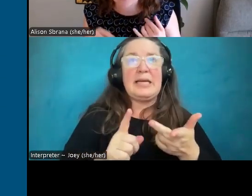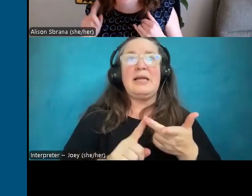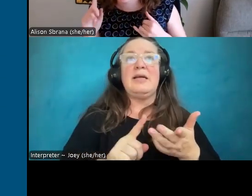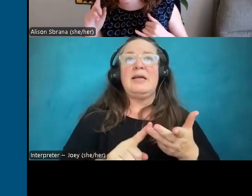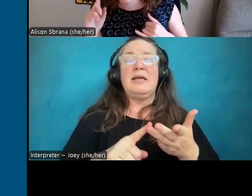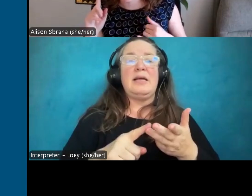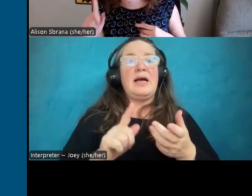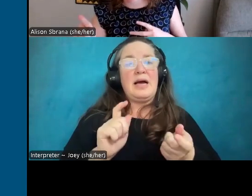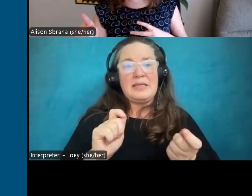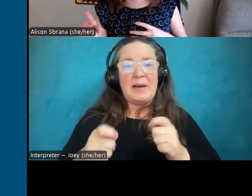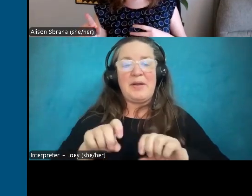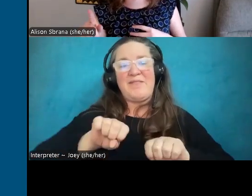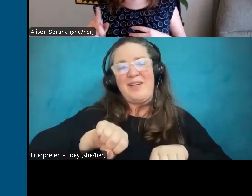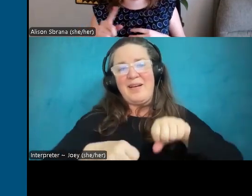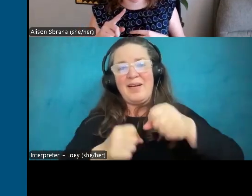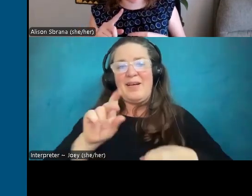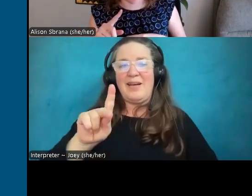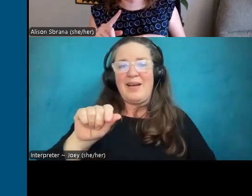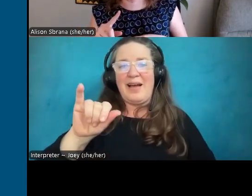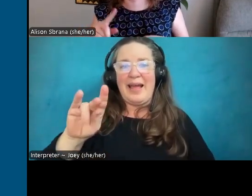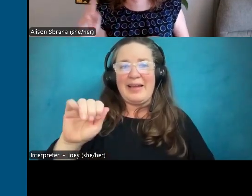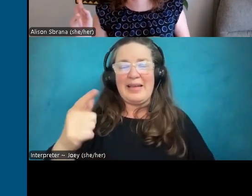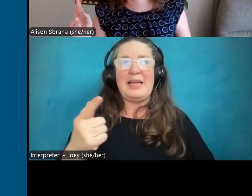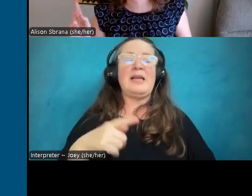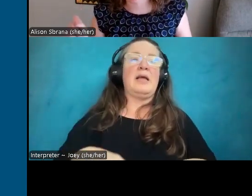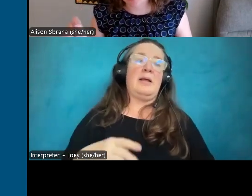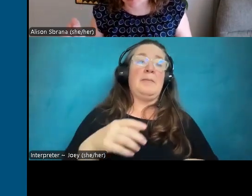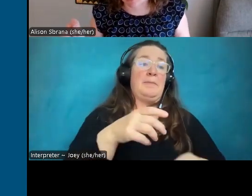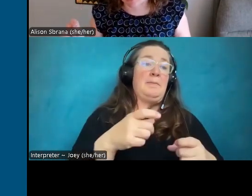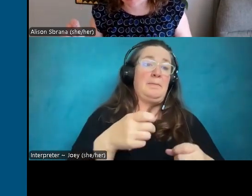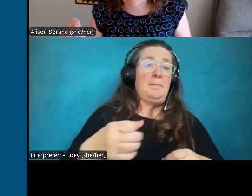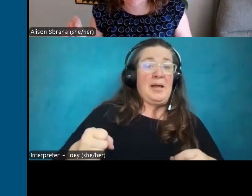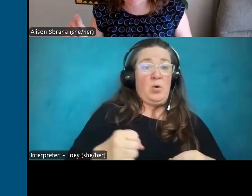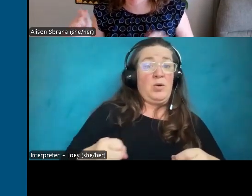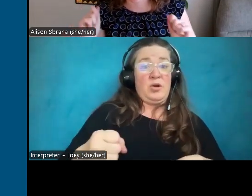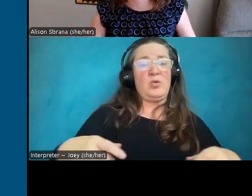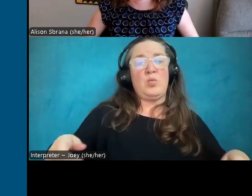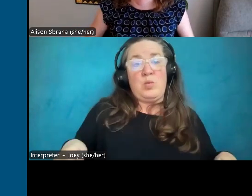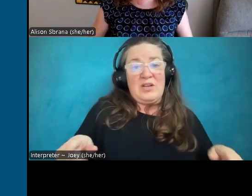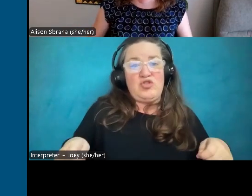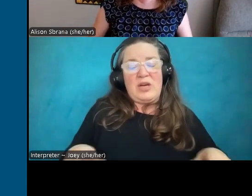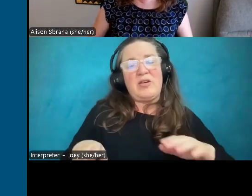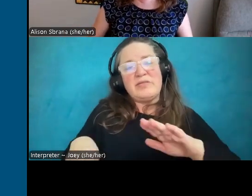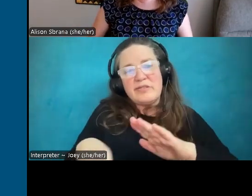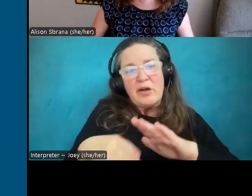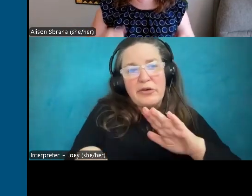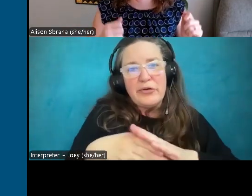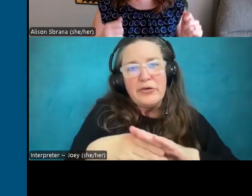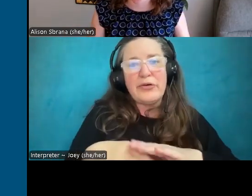kayaking, power wheelchair soccer, sled hockey, wheelchair